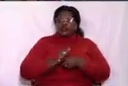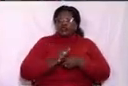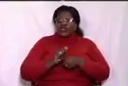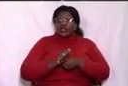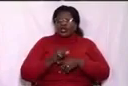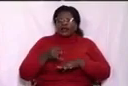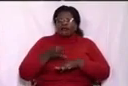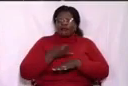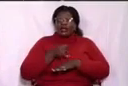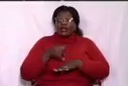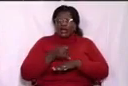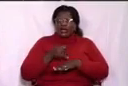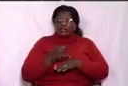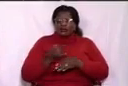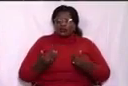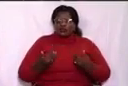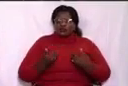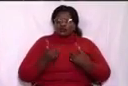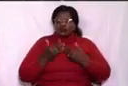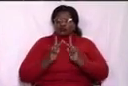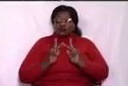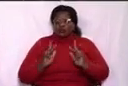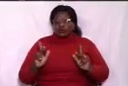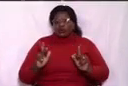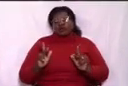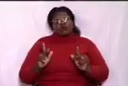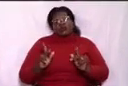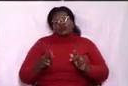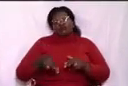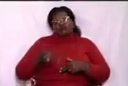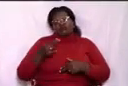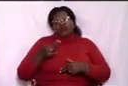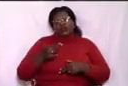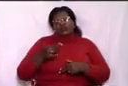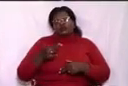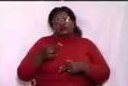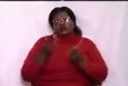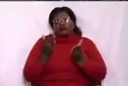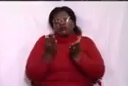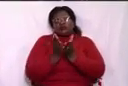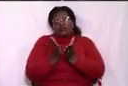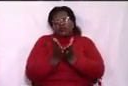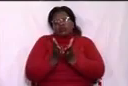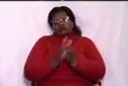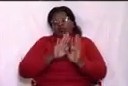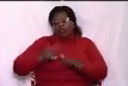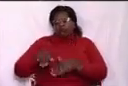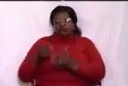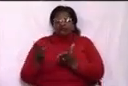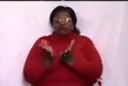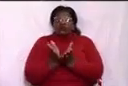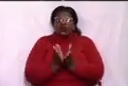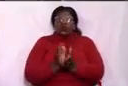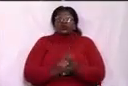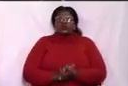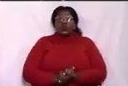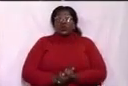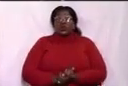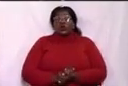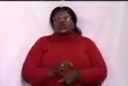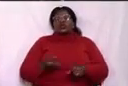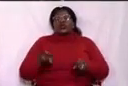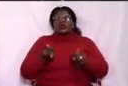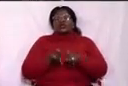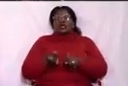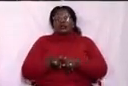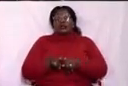for young high school dropouts that want to make things happen. Like I